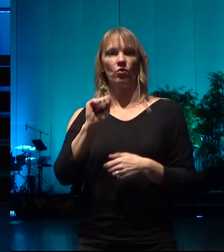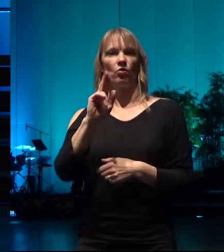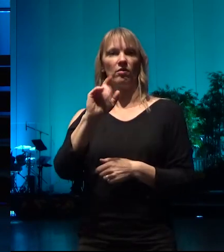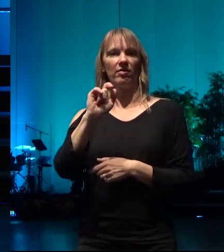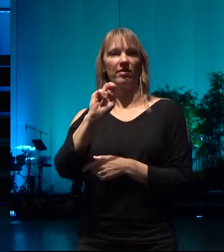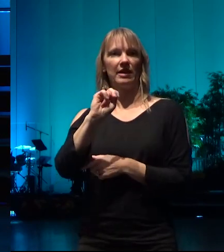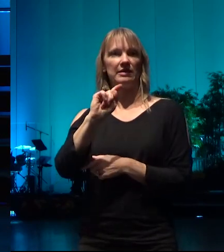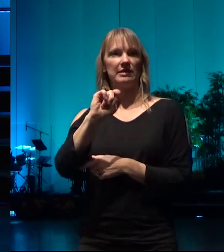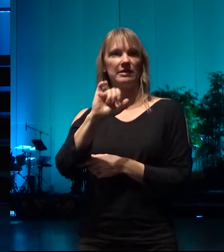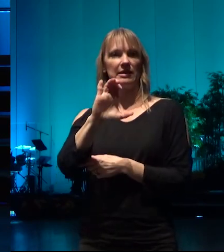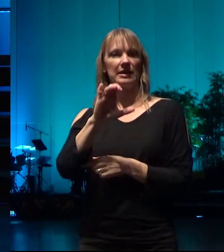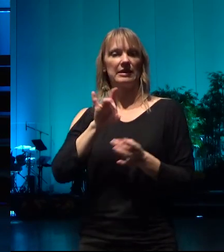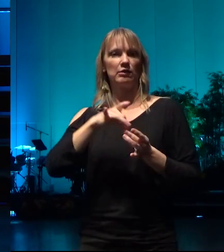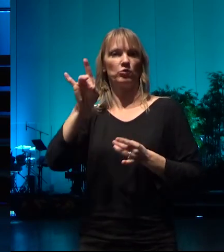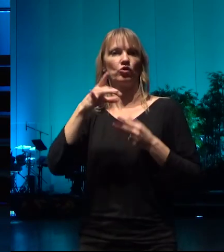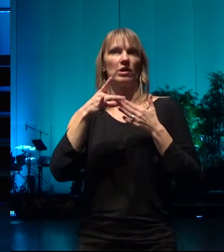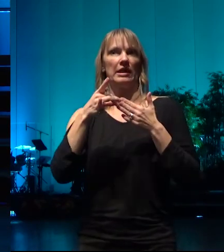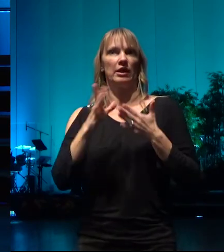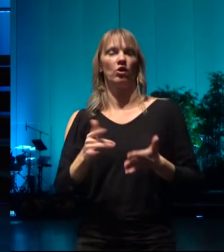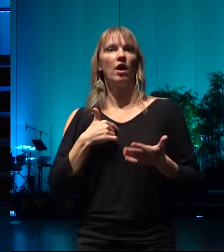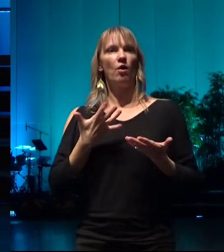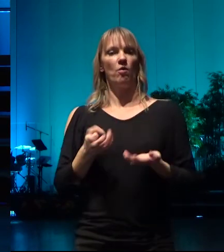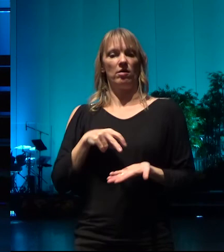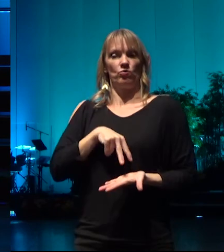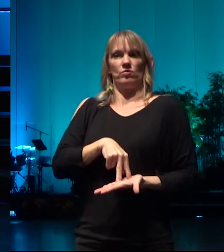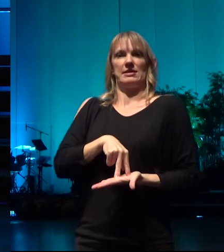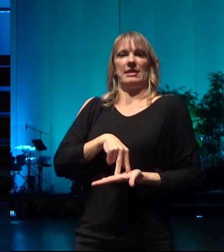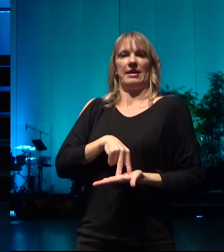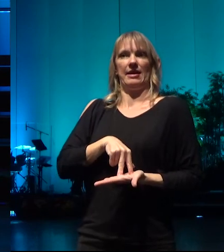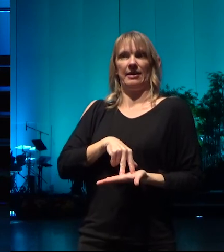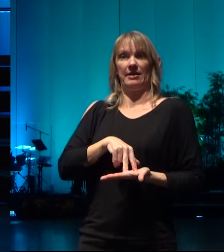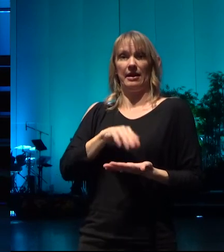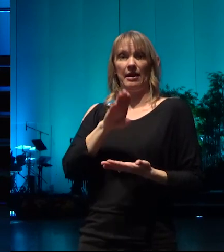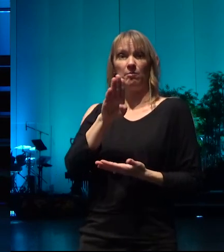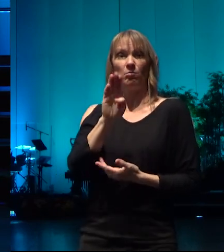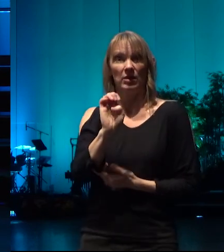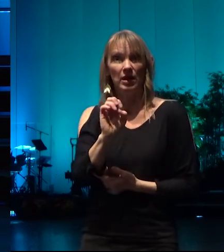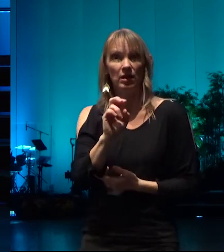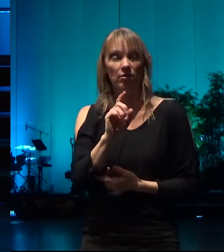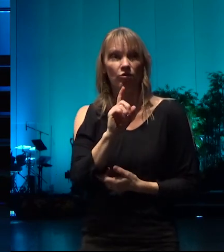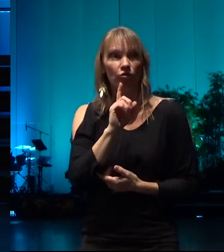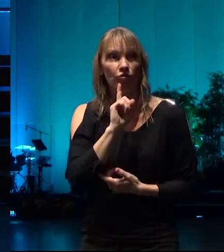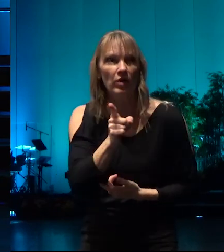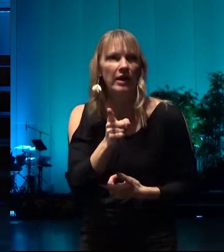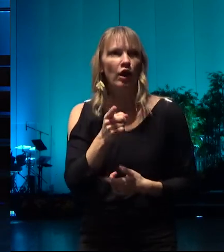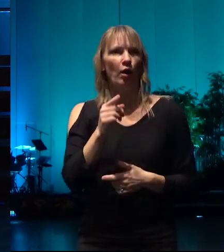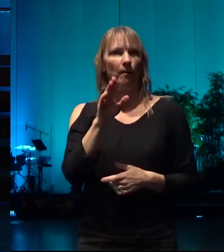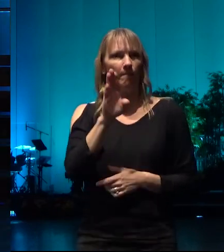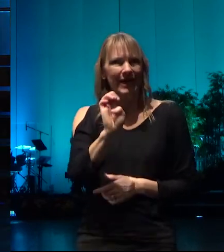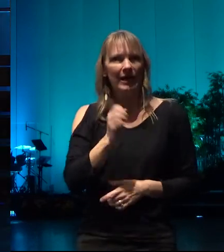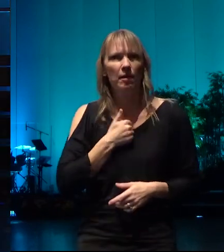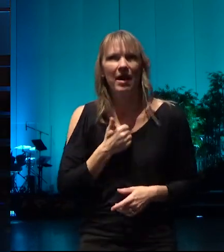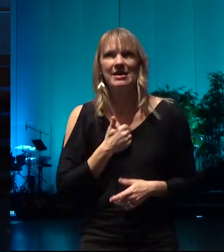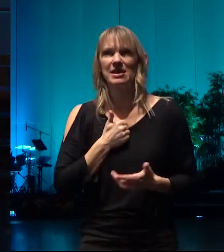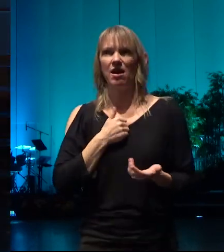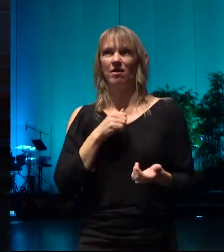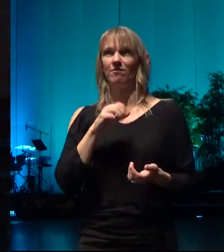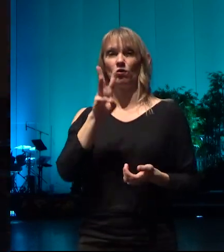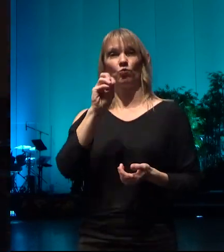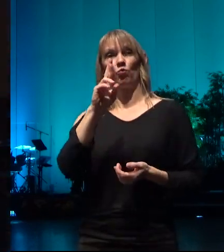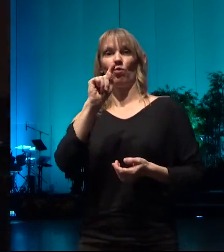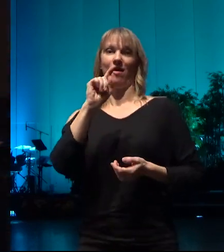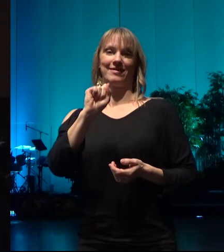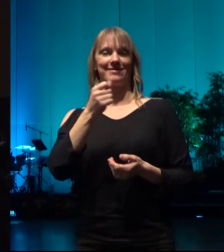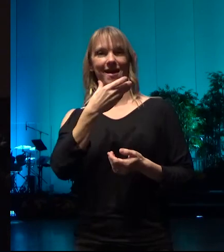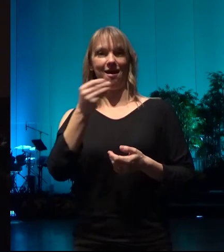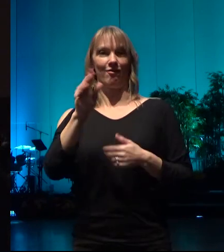I really want to be an authentic spiritual leader. I want to stand up in front of people and be real, be myself, warts and